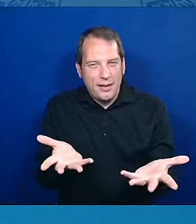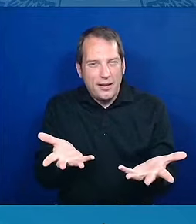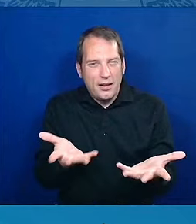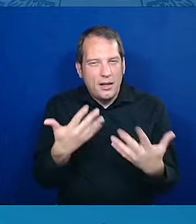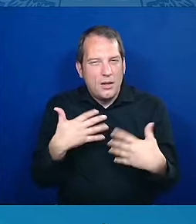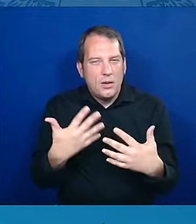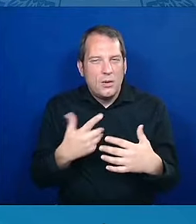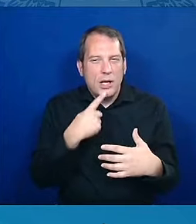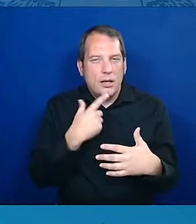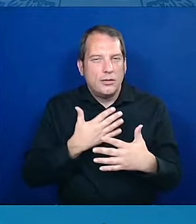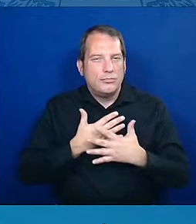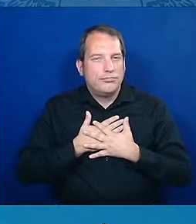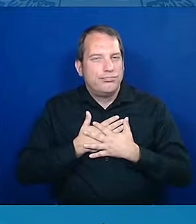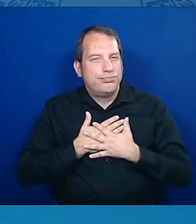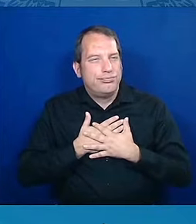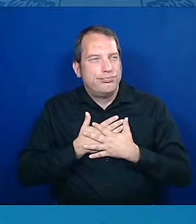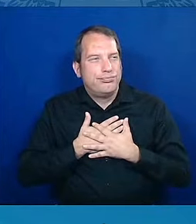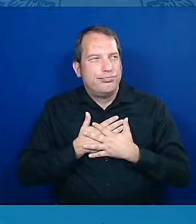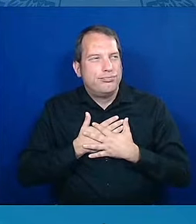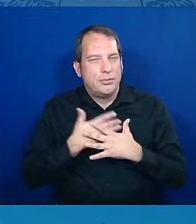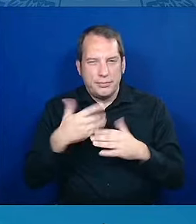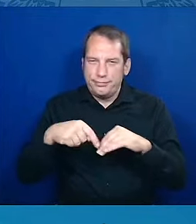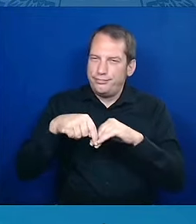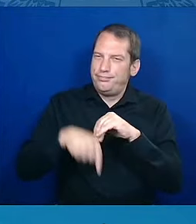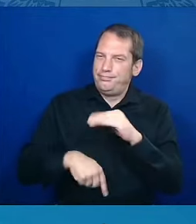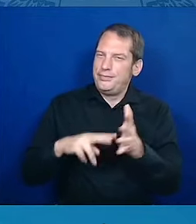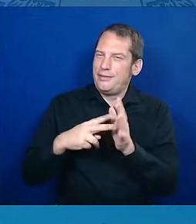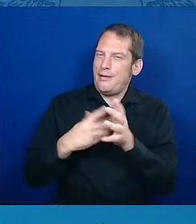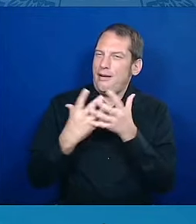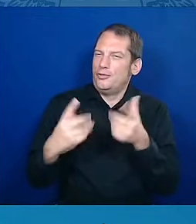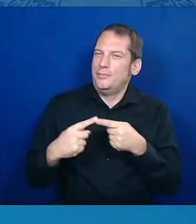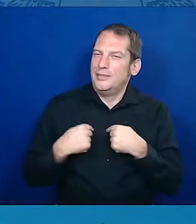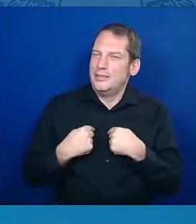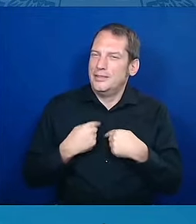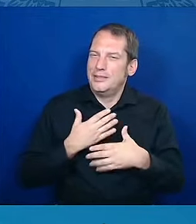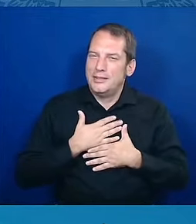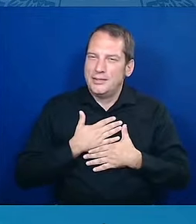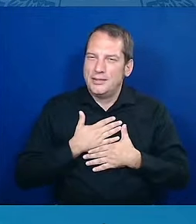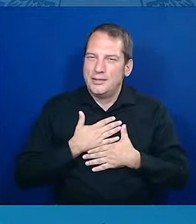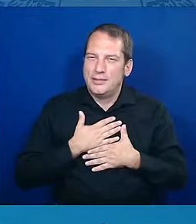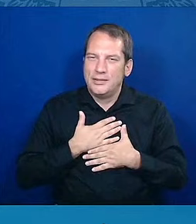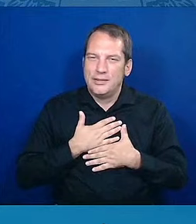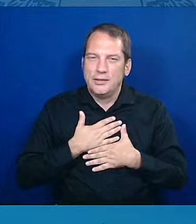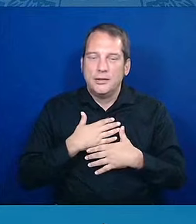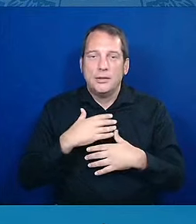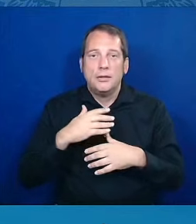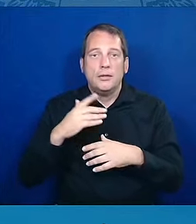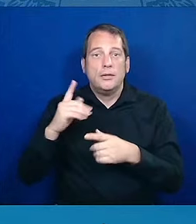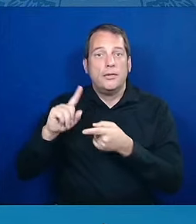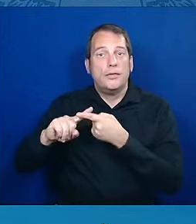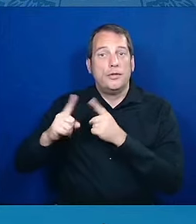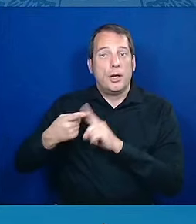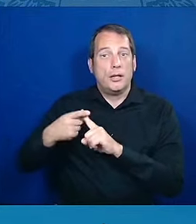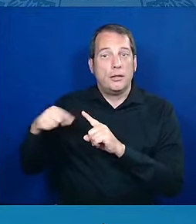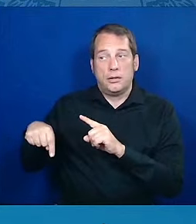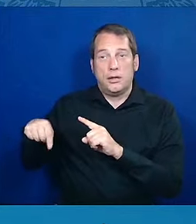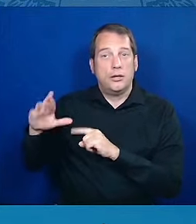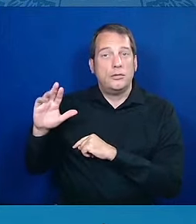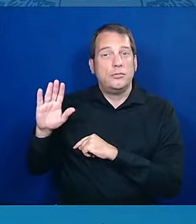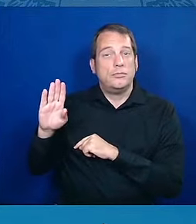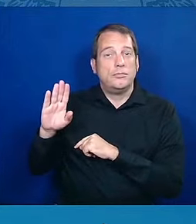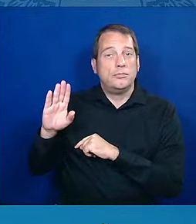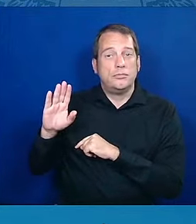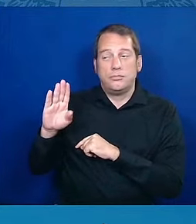you for your friendship, your longstanding friendship. As we all know, Randy is a force, and she has been